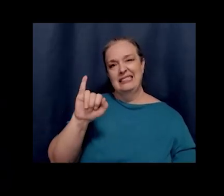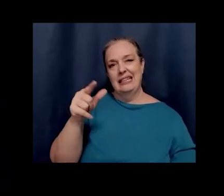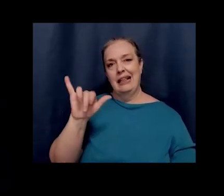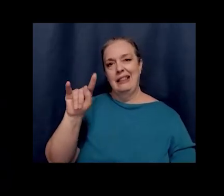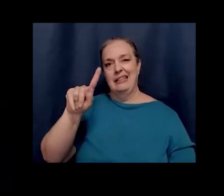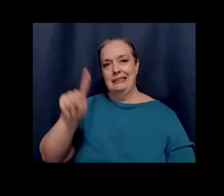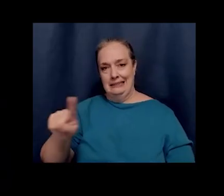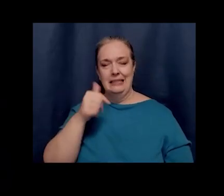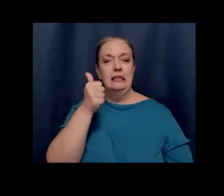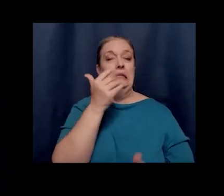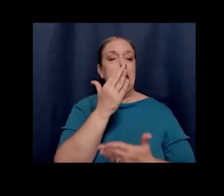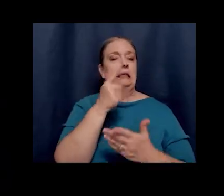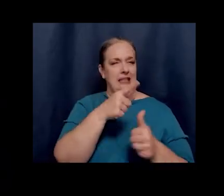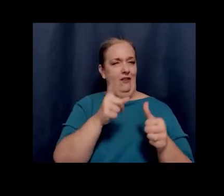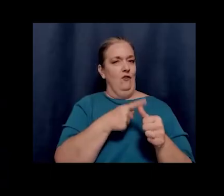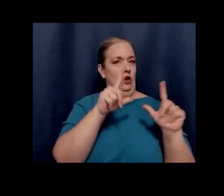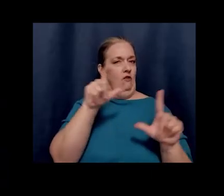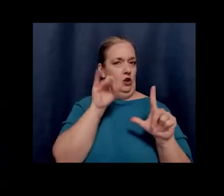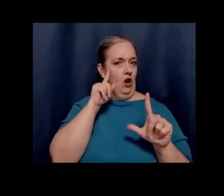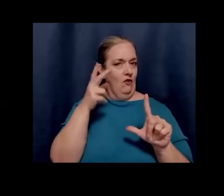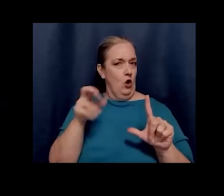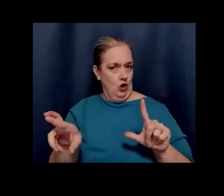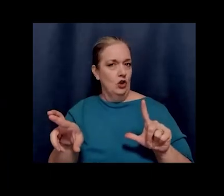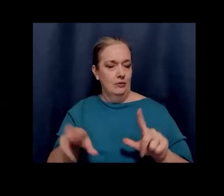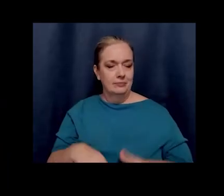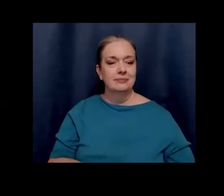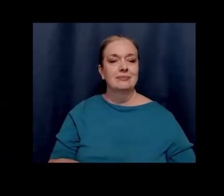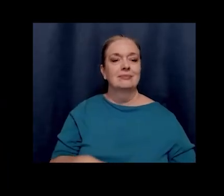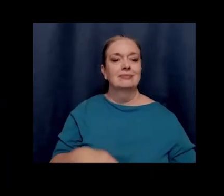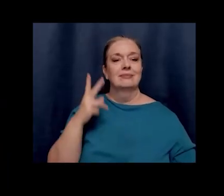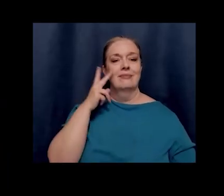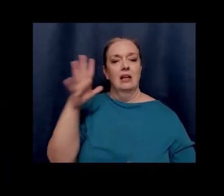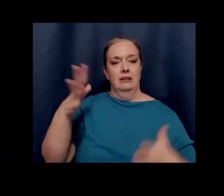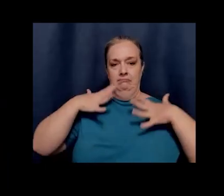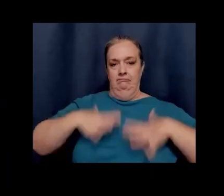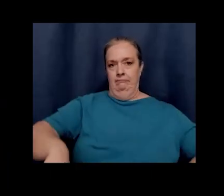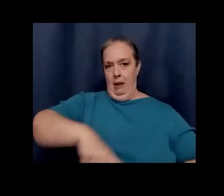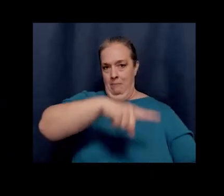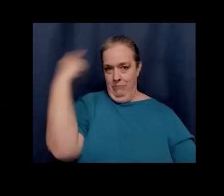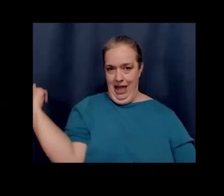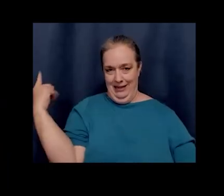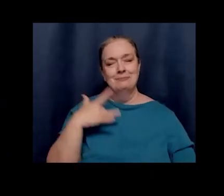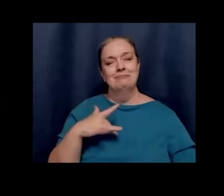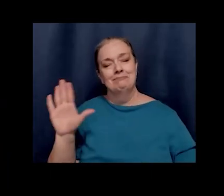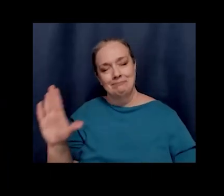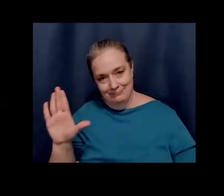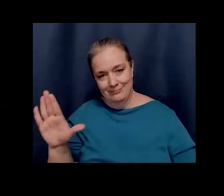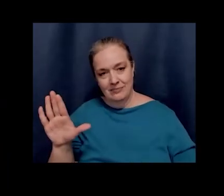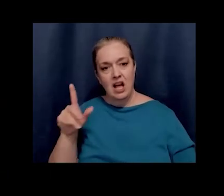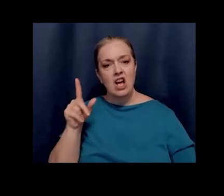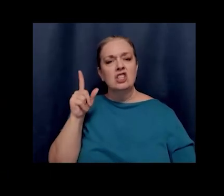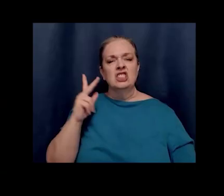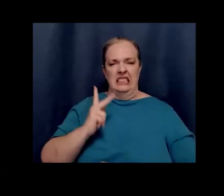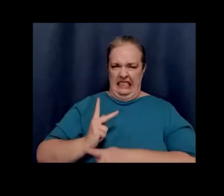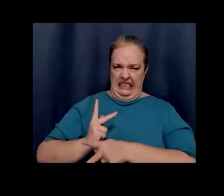the earliest images of her. And here she is in her signature black, again, very carefully